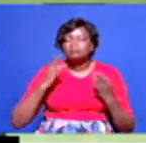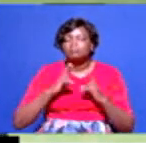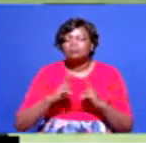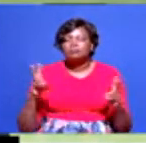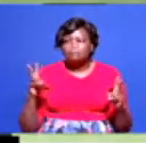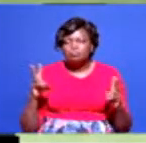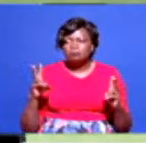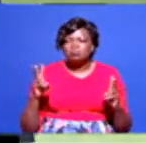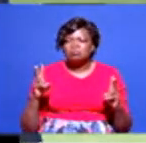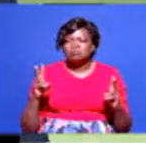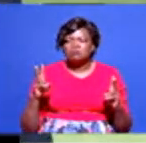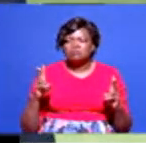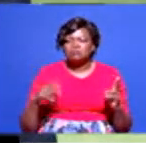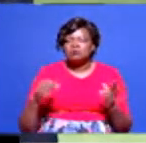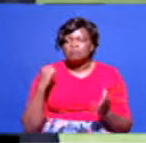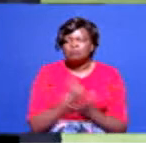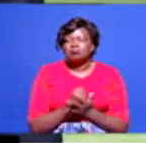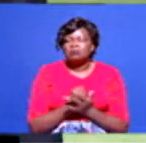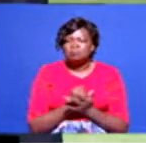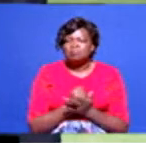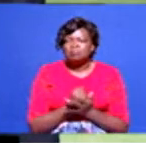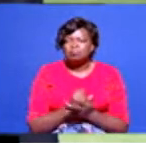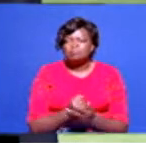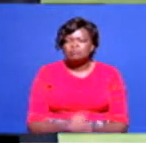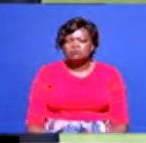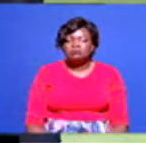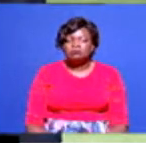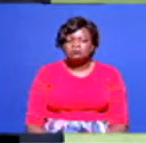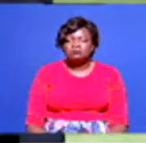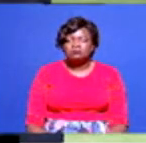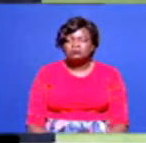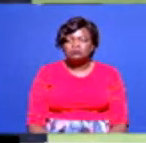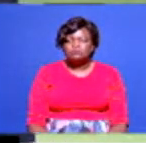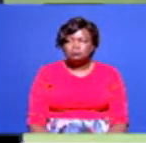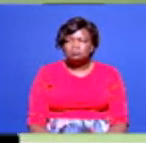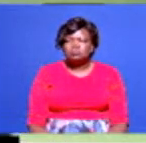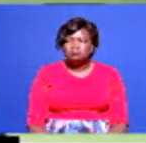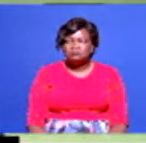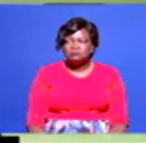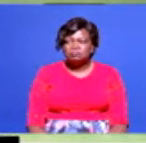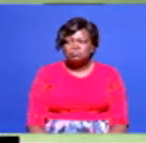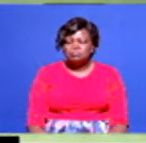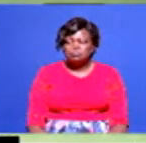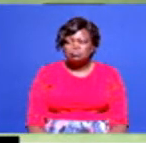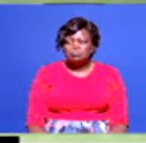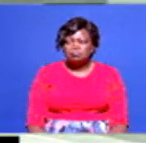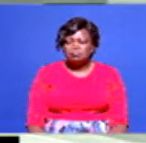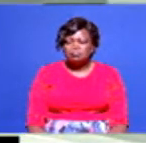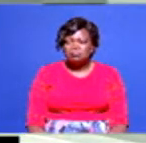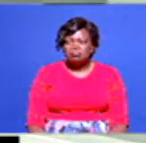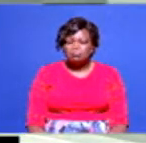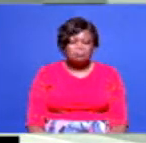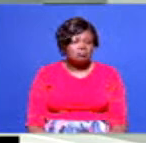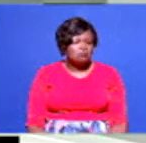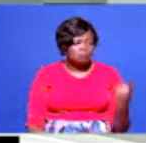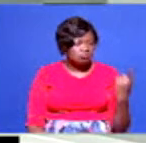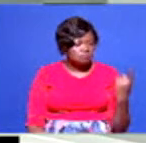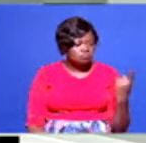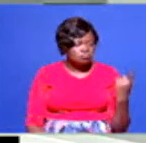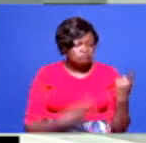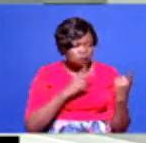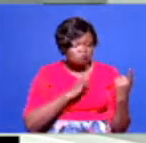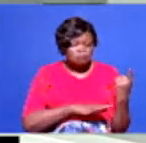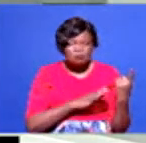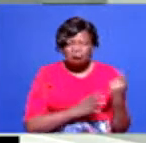peace. Amen. Thank you. Thank you. Just one more question. How can Kenyans... Right,